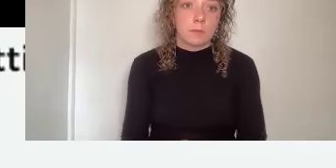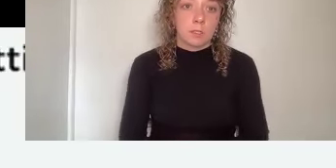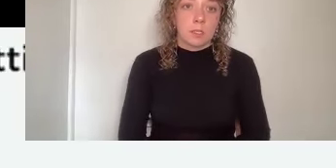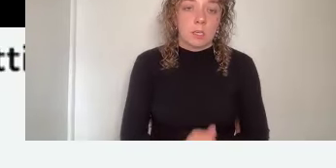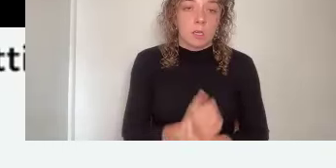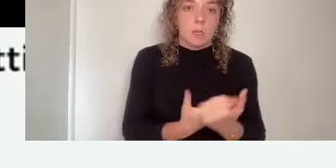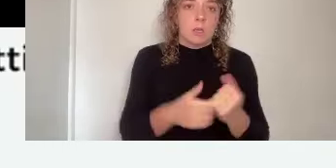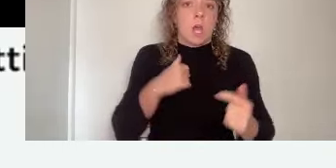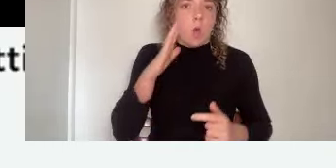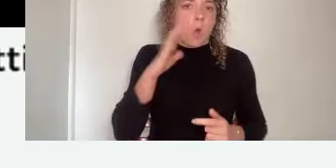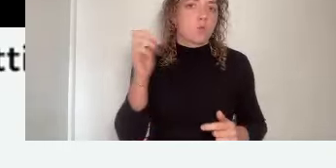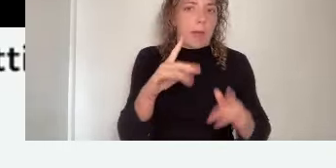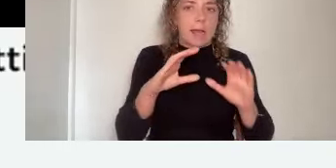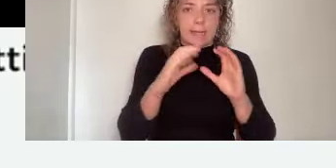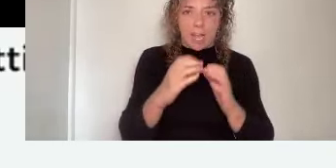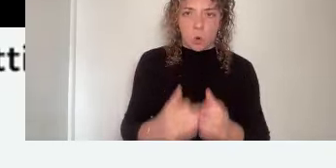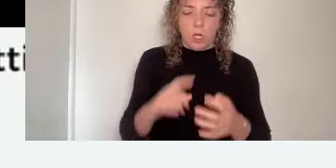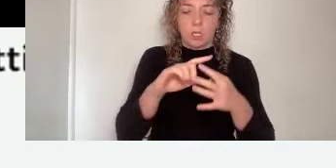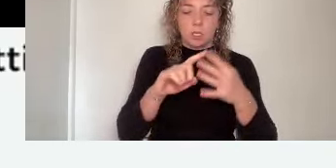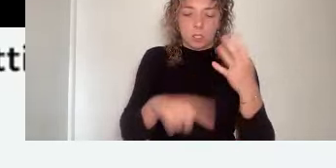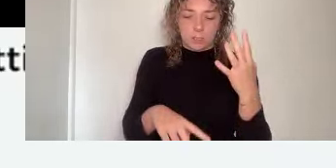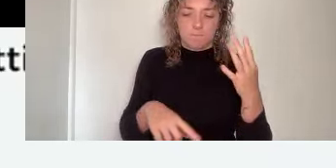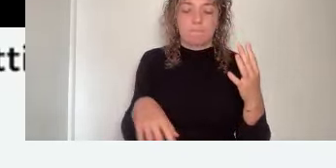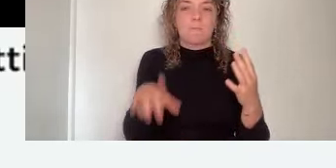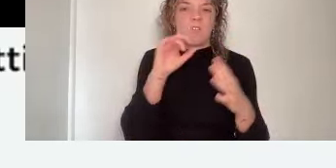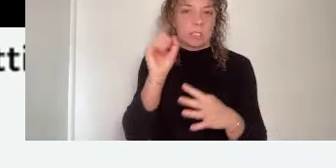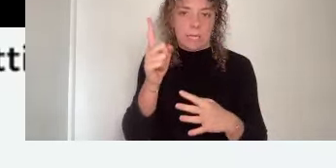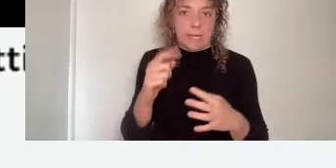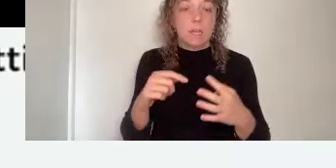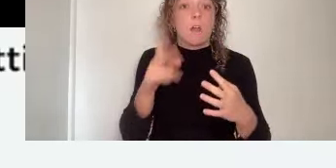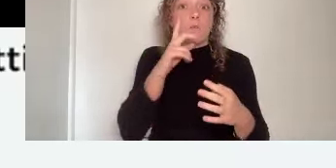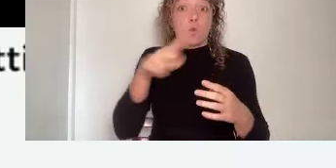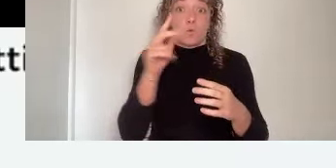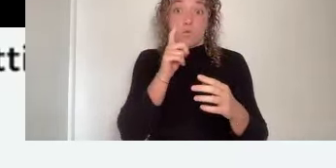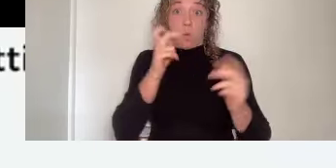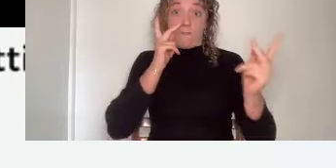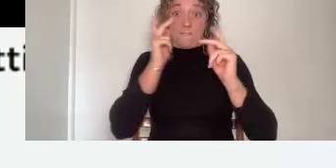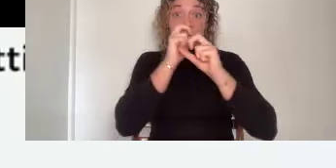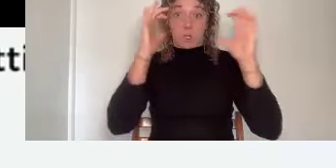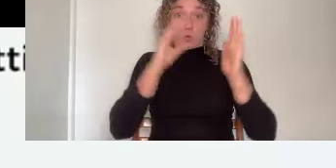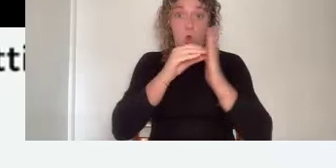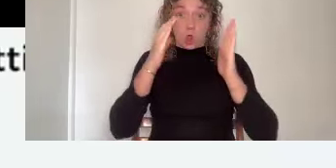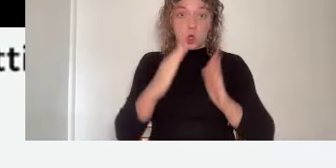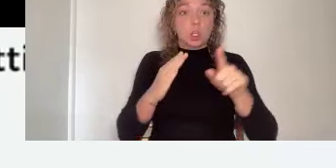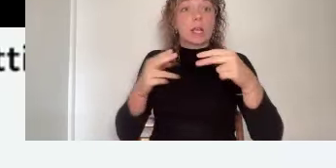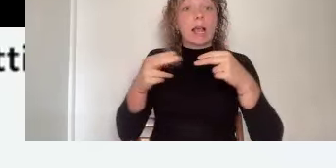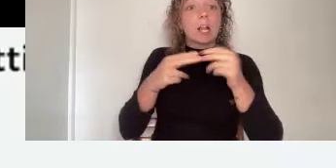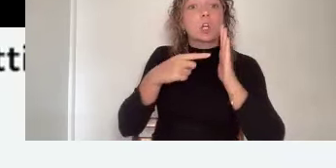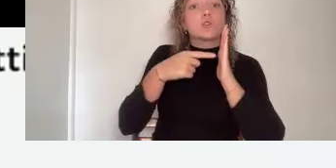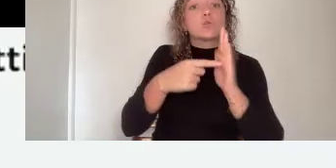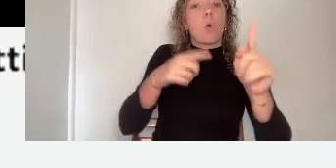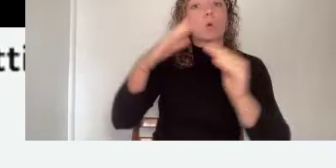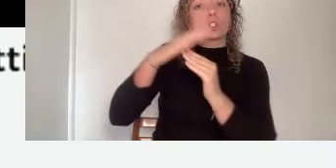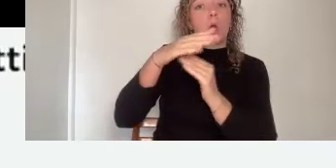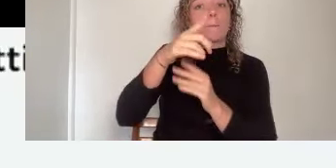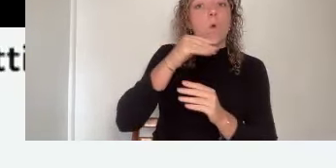I'm going to go back to those categories for a second. For those of you who are visual learners, this is a slide that depicts that same at the top,